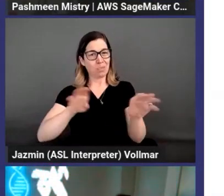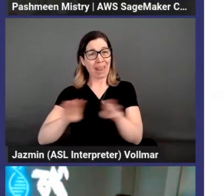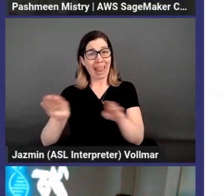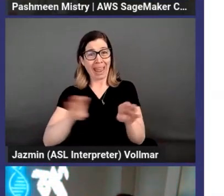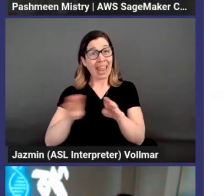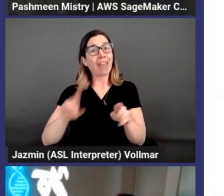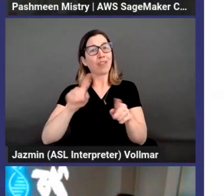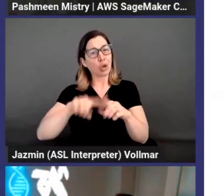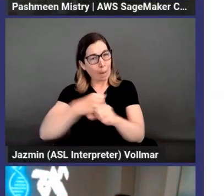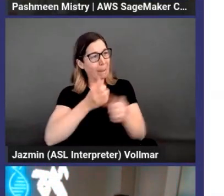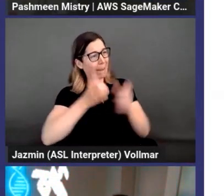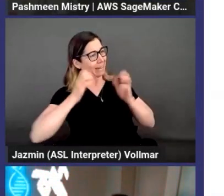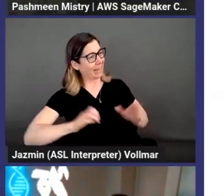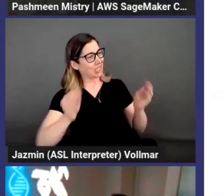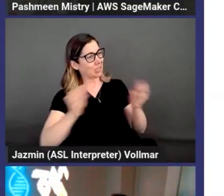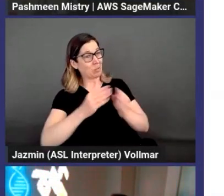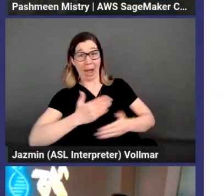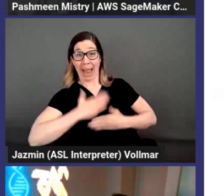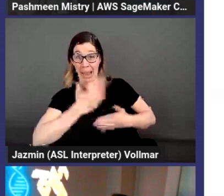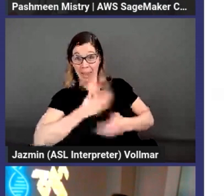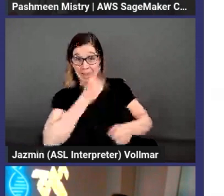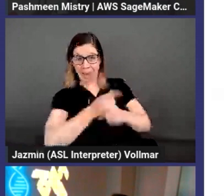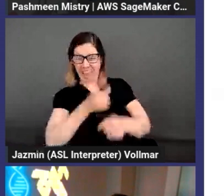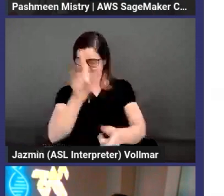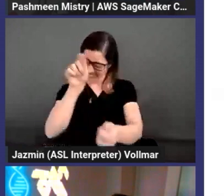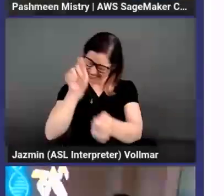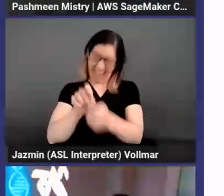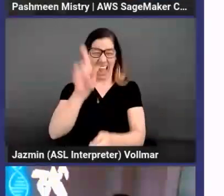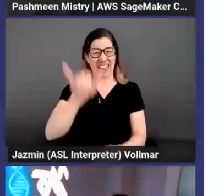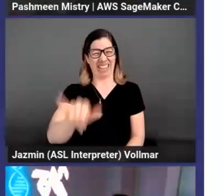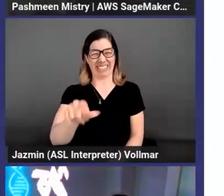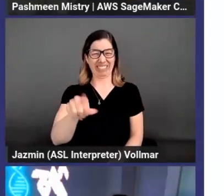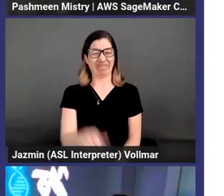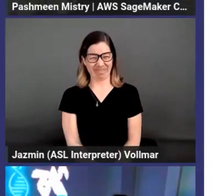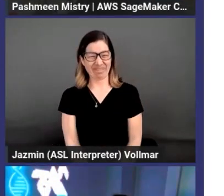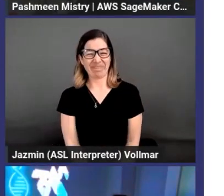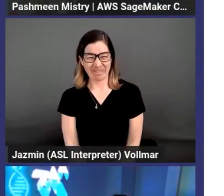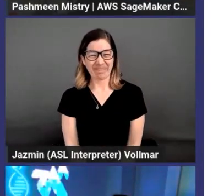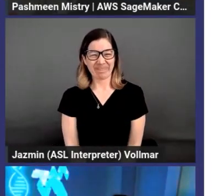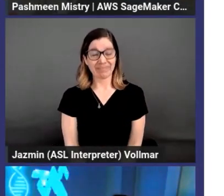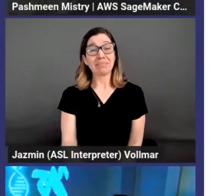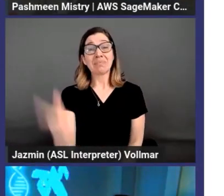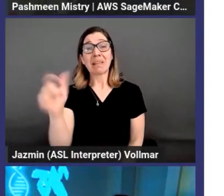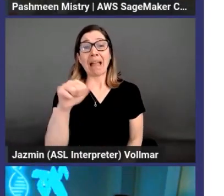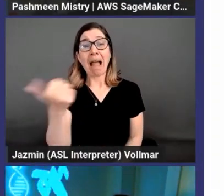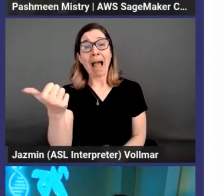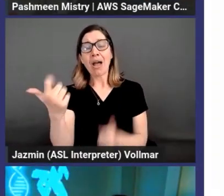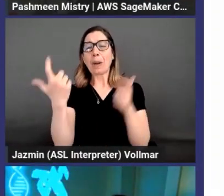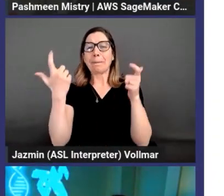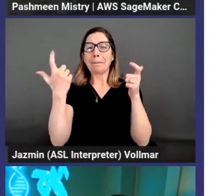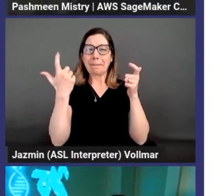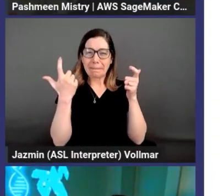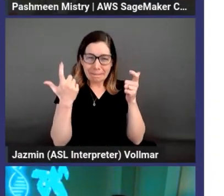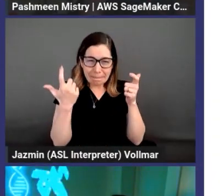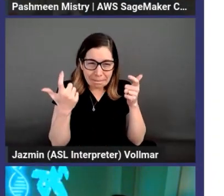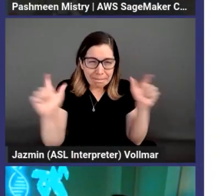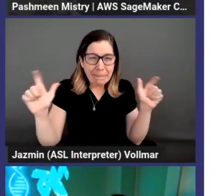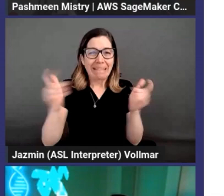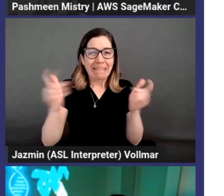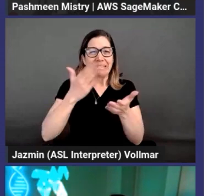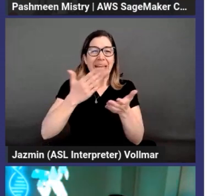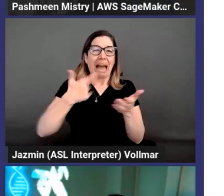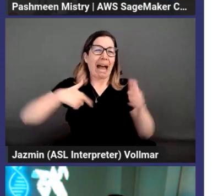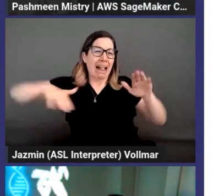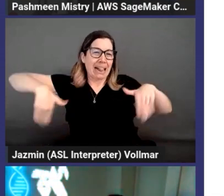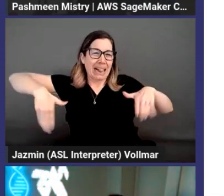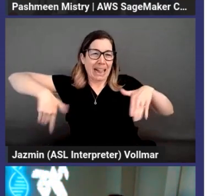make your customers more happy. Exactly. And then another big aspect which I haven't really touched upon is that let's say you have